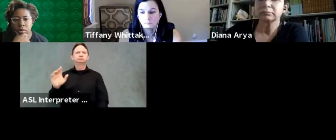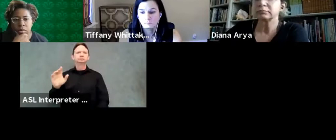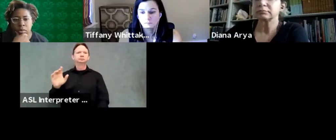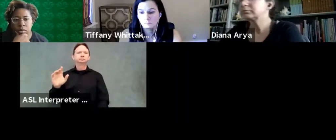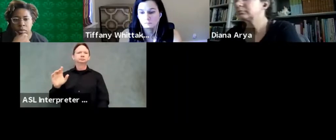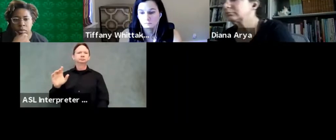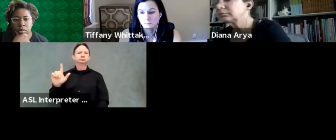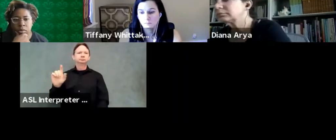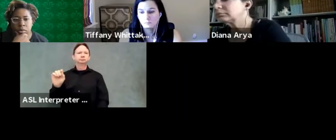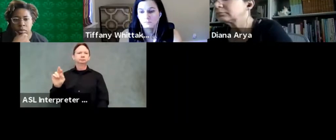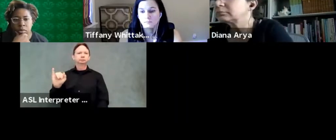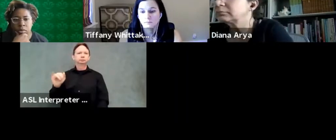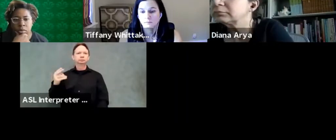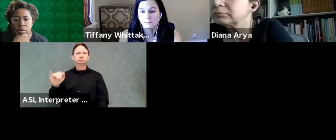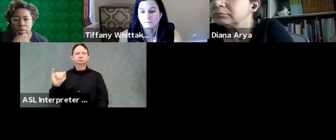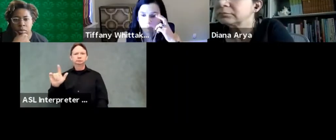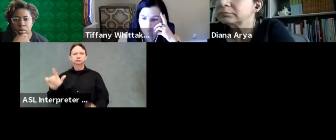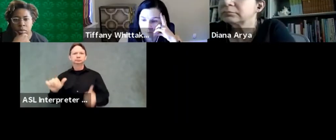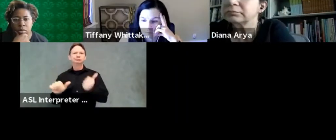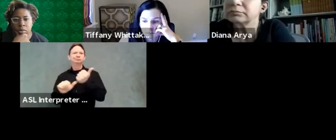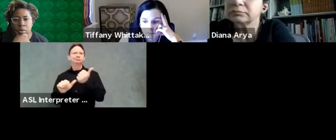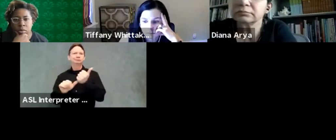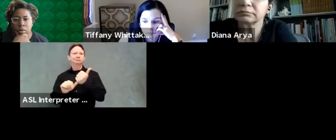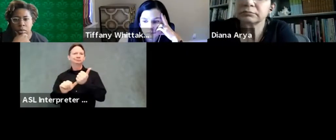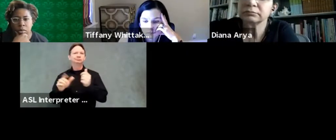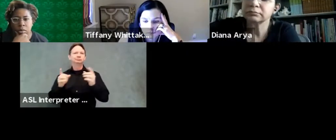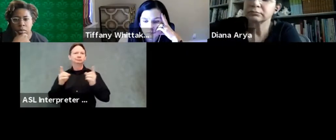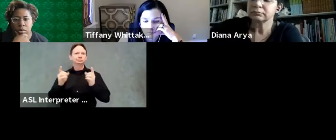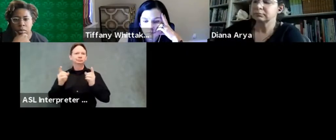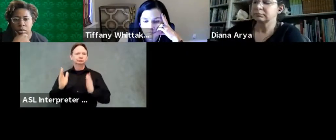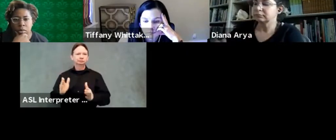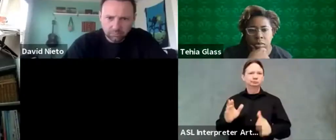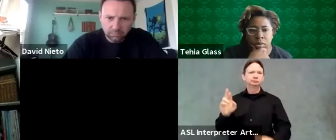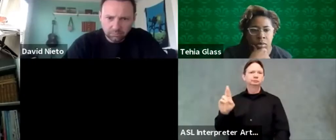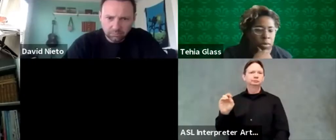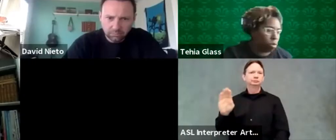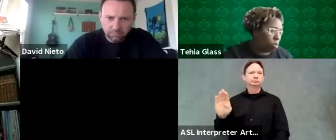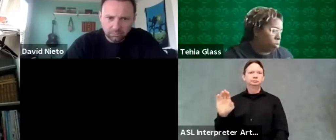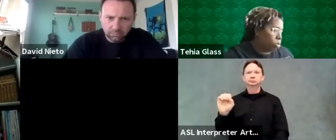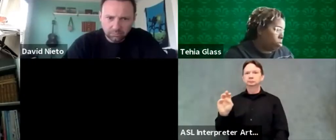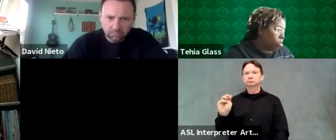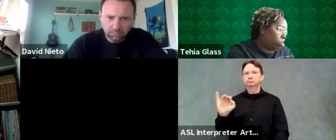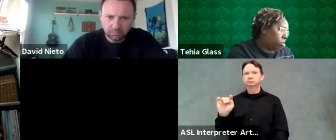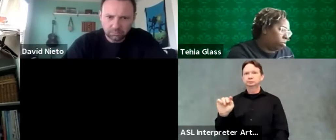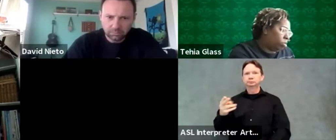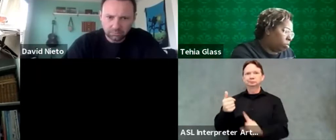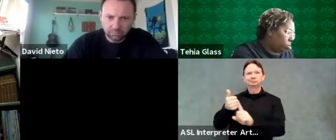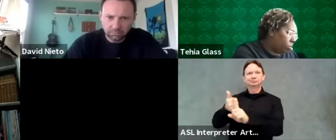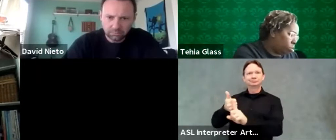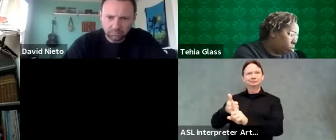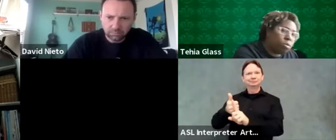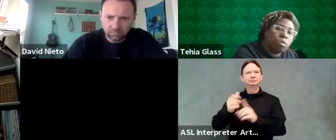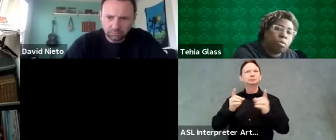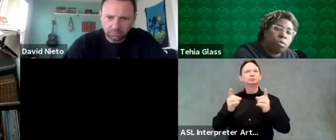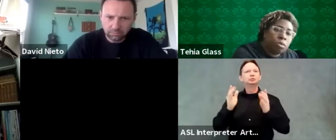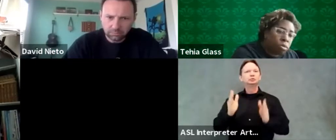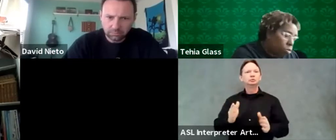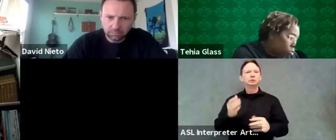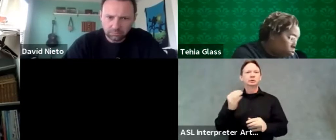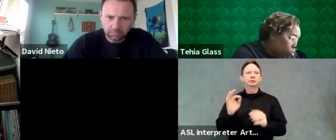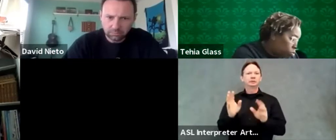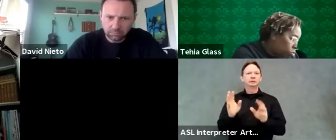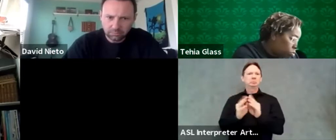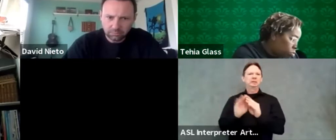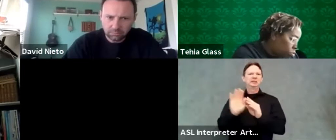our Director of Meetings. And for those of you who are program chairs or chairs, you'll be working with Robert on meeting relating matters throughout the course of this